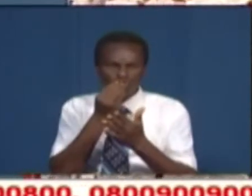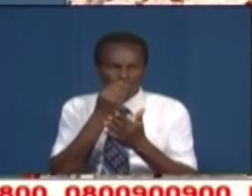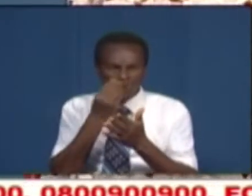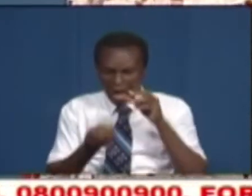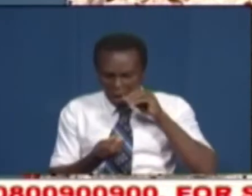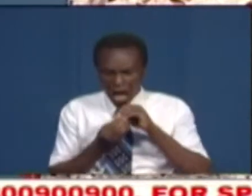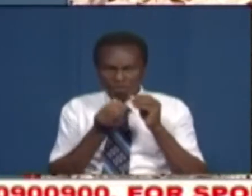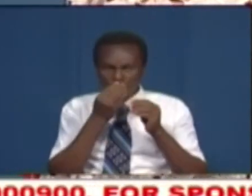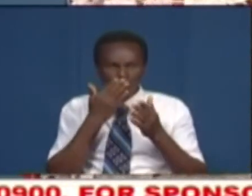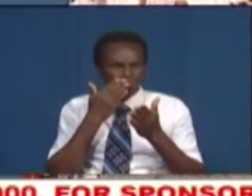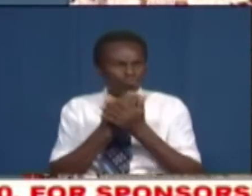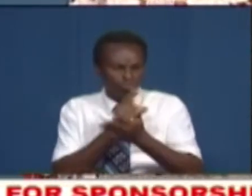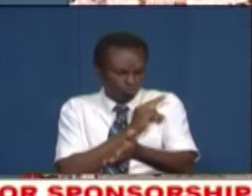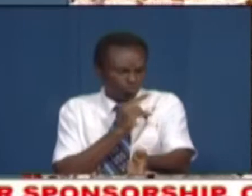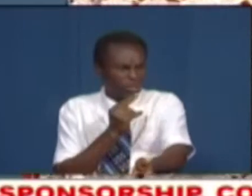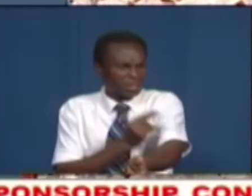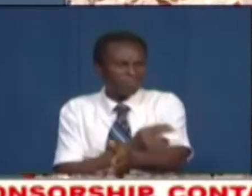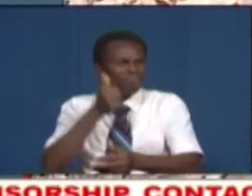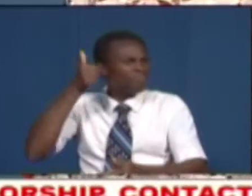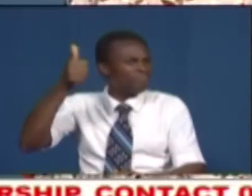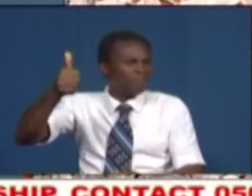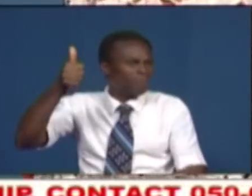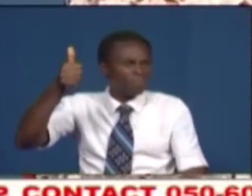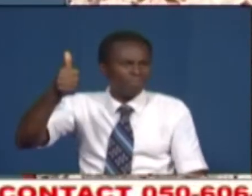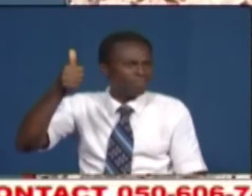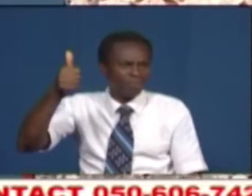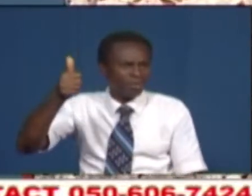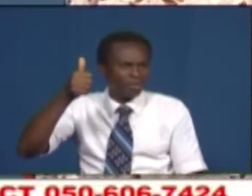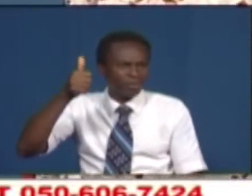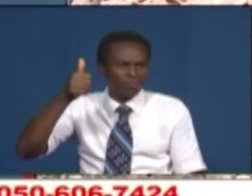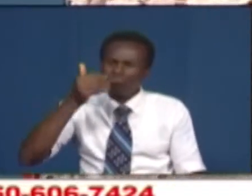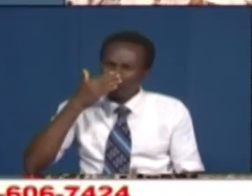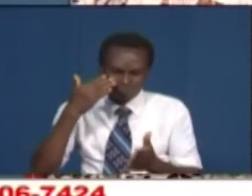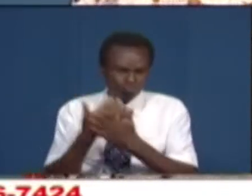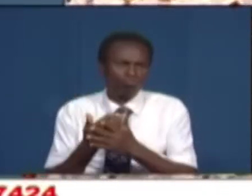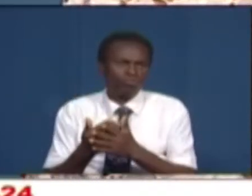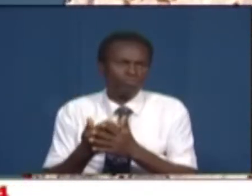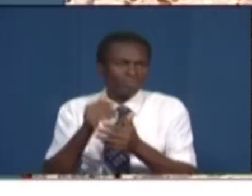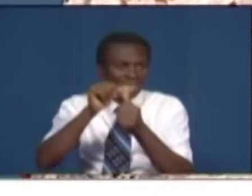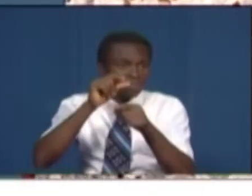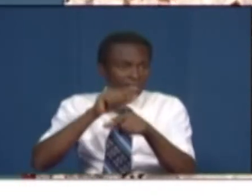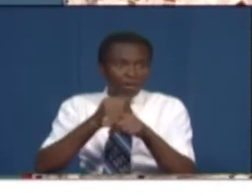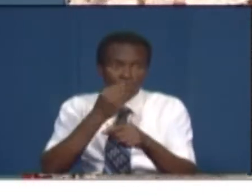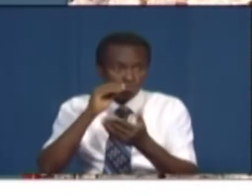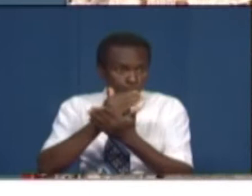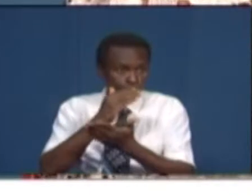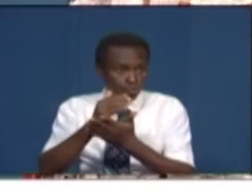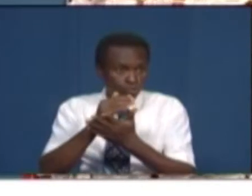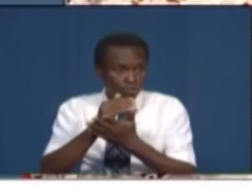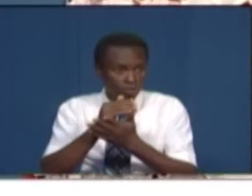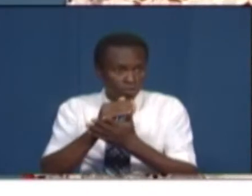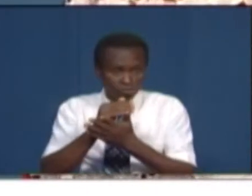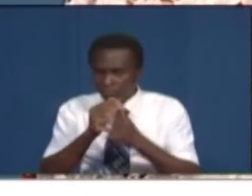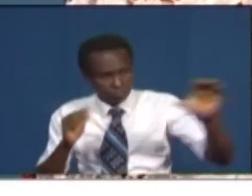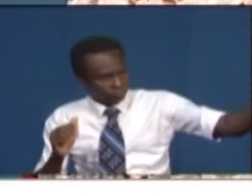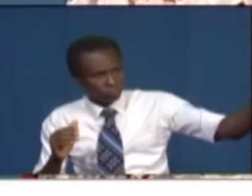is prepared for our children. And you see, sometimes the only thing that you people know is fish, chicken, yes. But the money that we give the